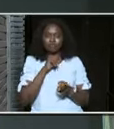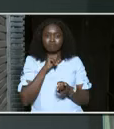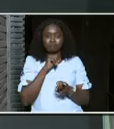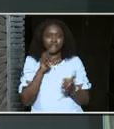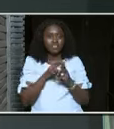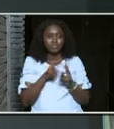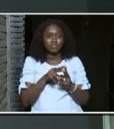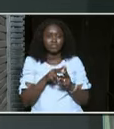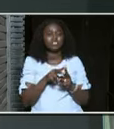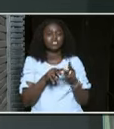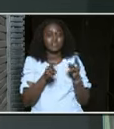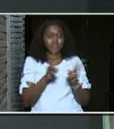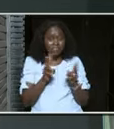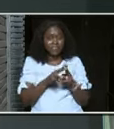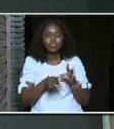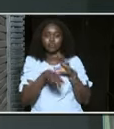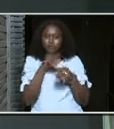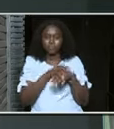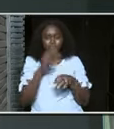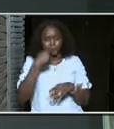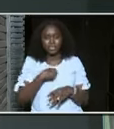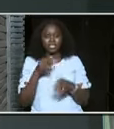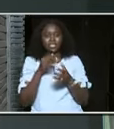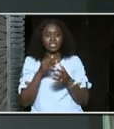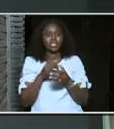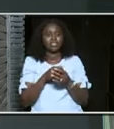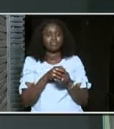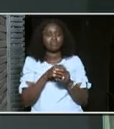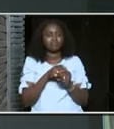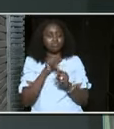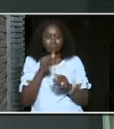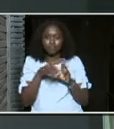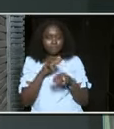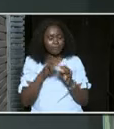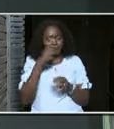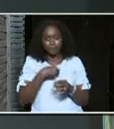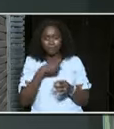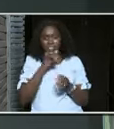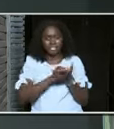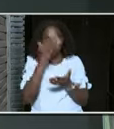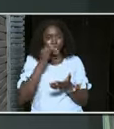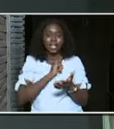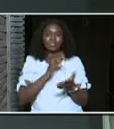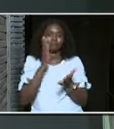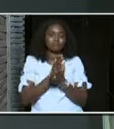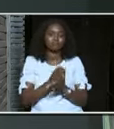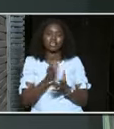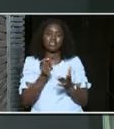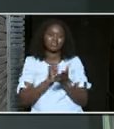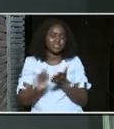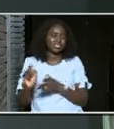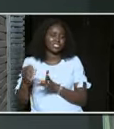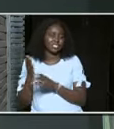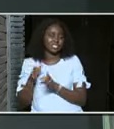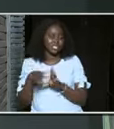my humble self to be. Therefore, I decided to resign because I couldn't sit on a board for